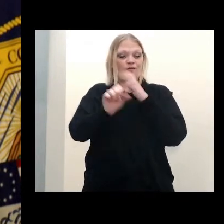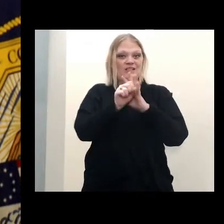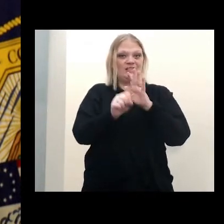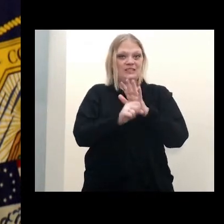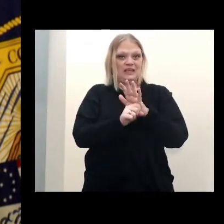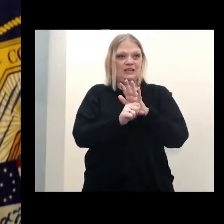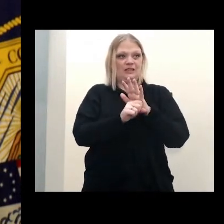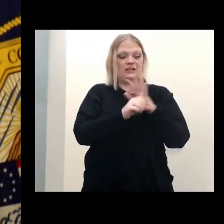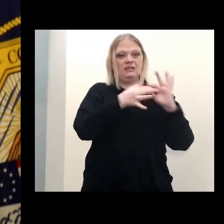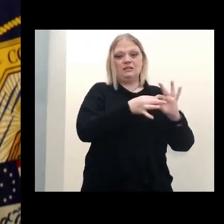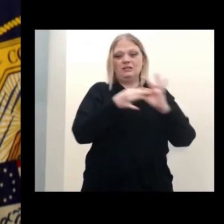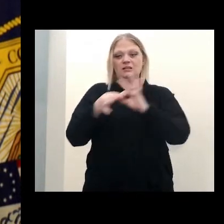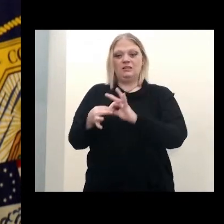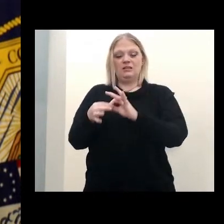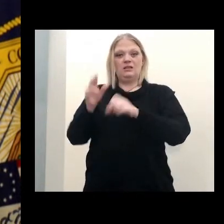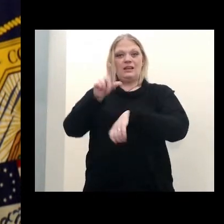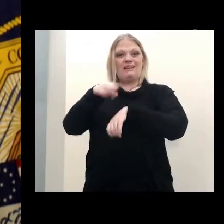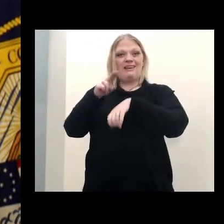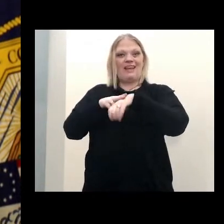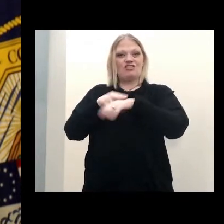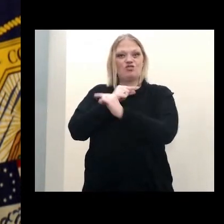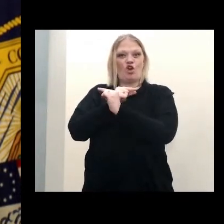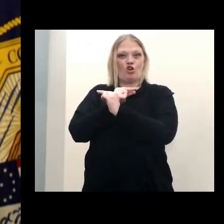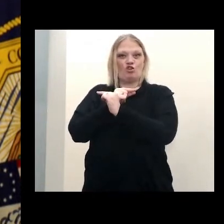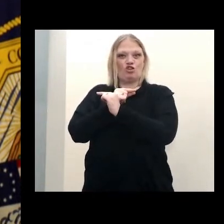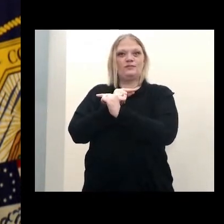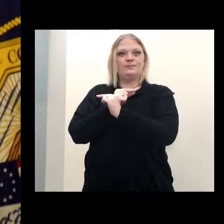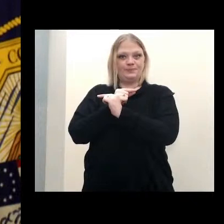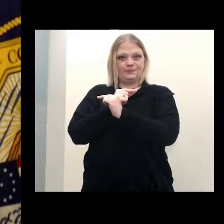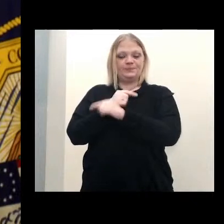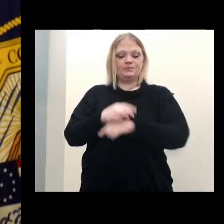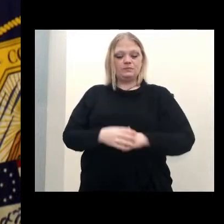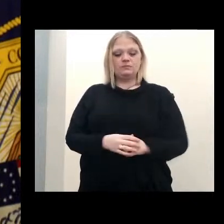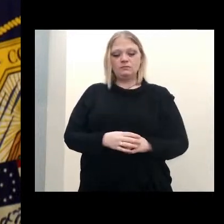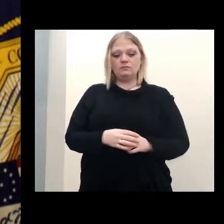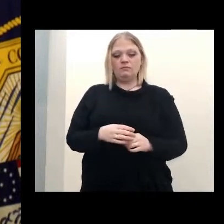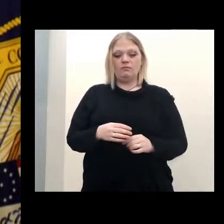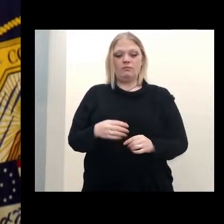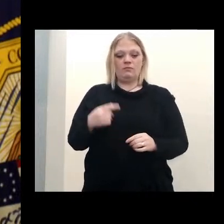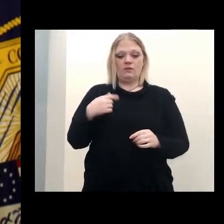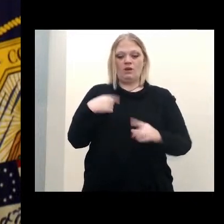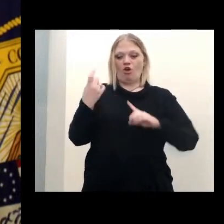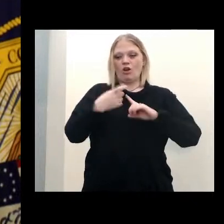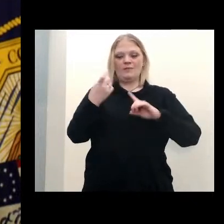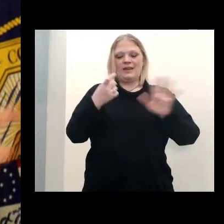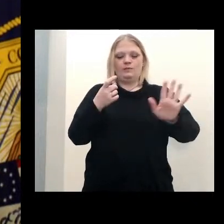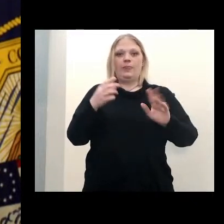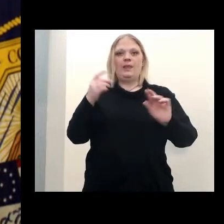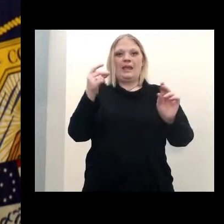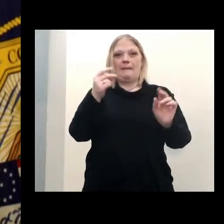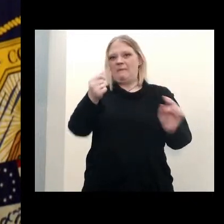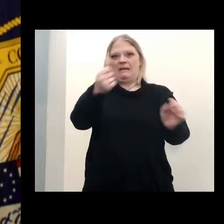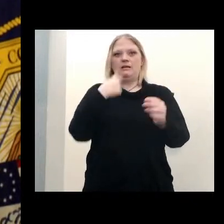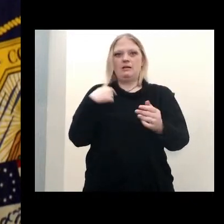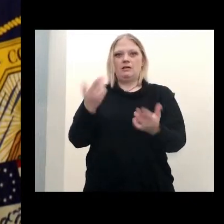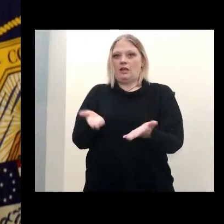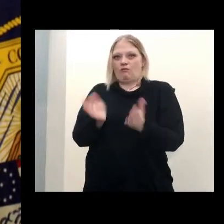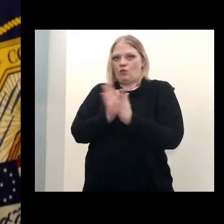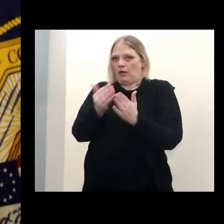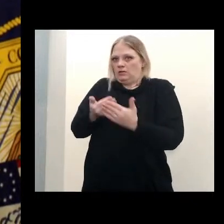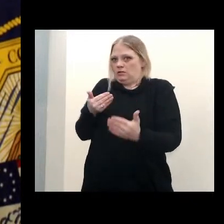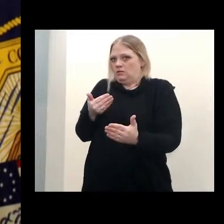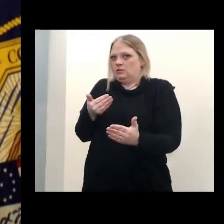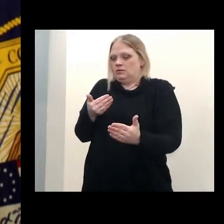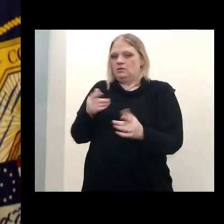in conjunction with the National Guard. I have immediately, I should say, though we put the request in beforehand,